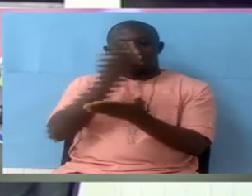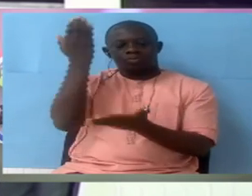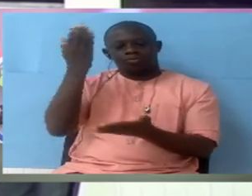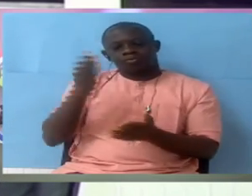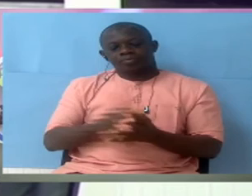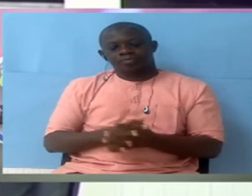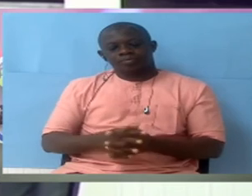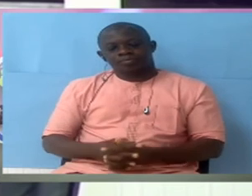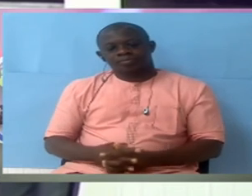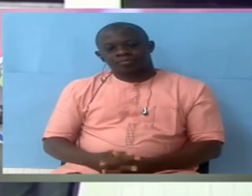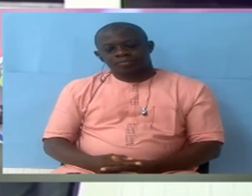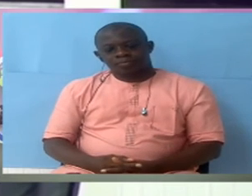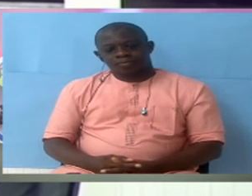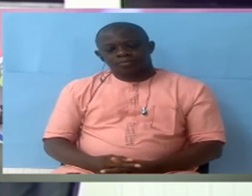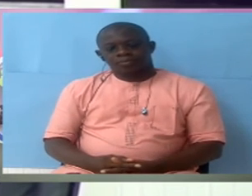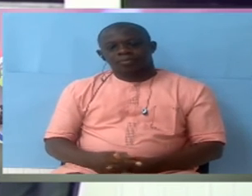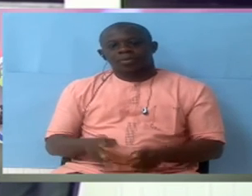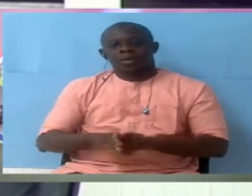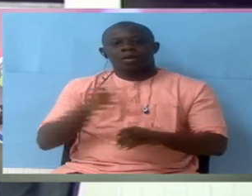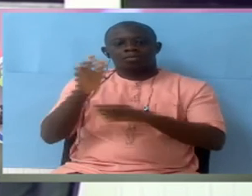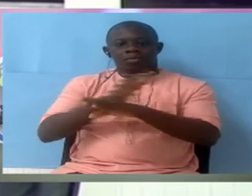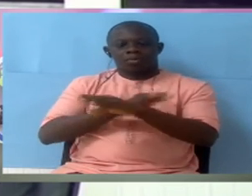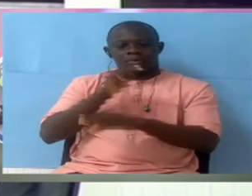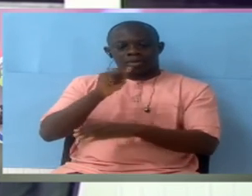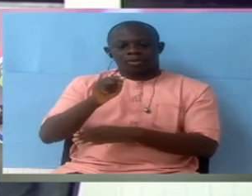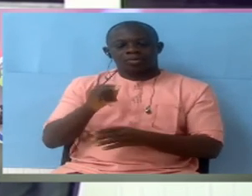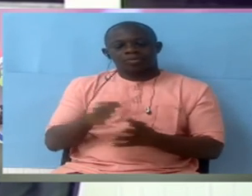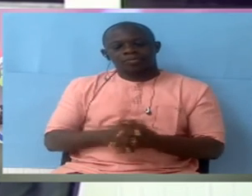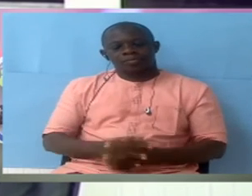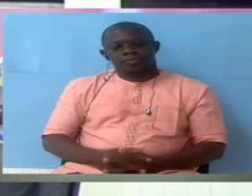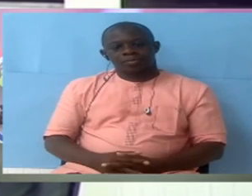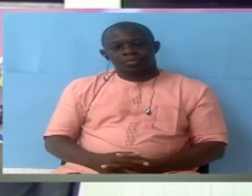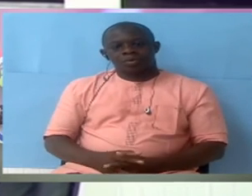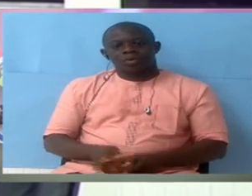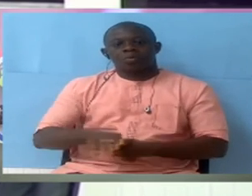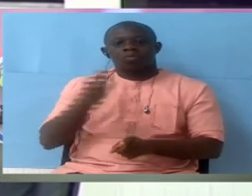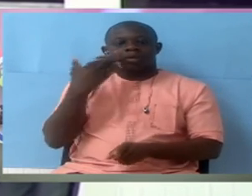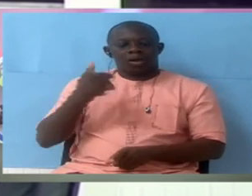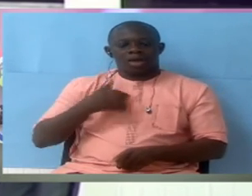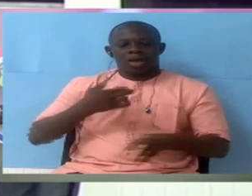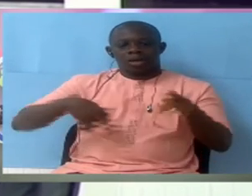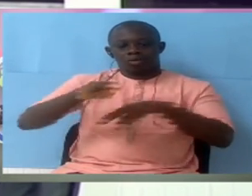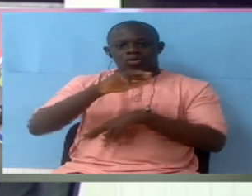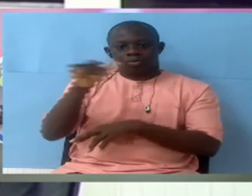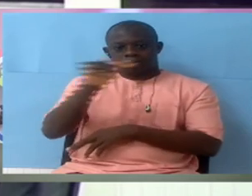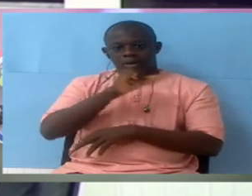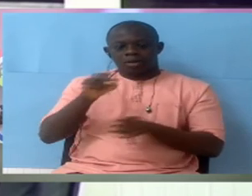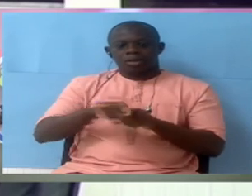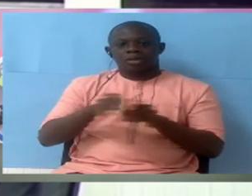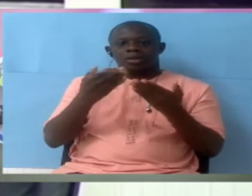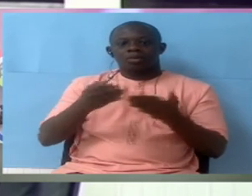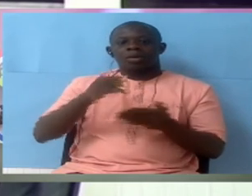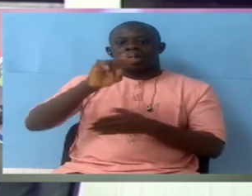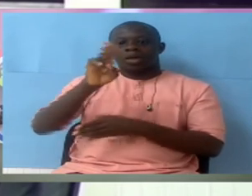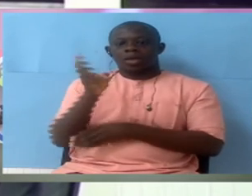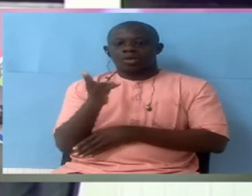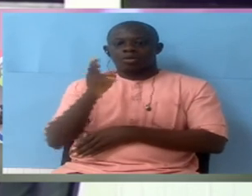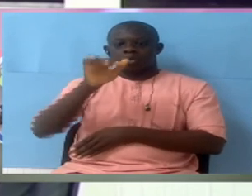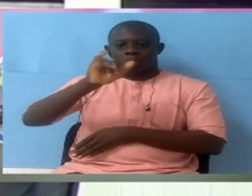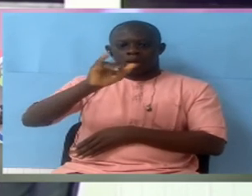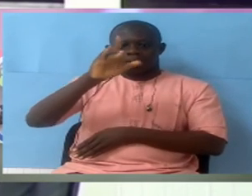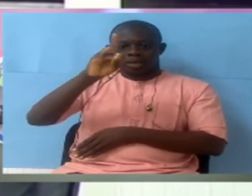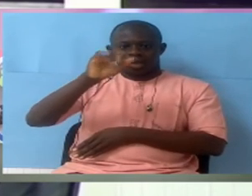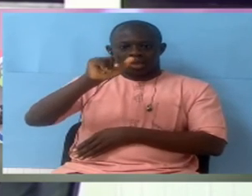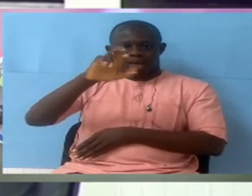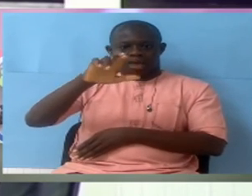before that, when I went, Haidara asked me, why are you plastering your head? Bala